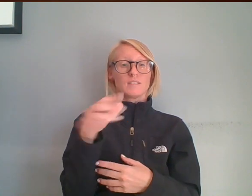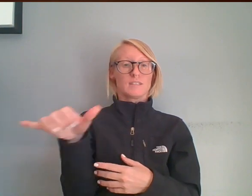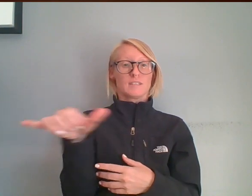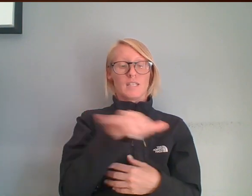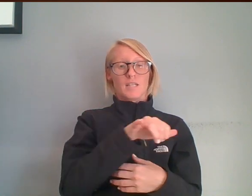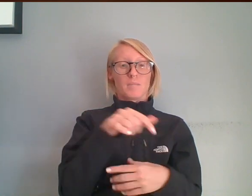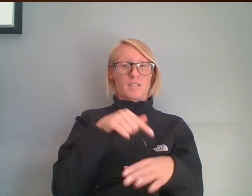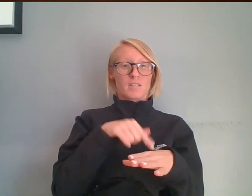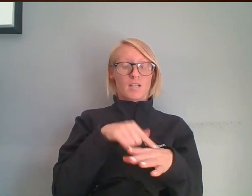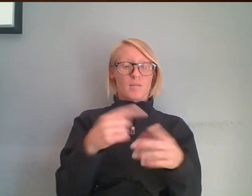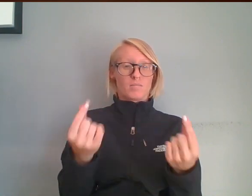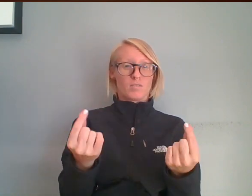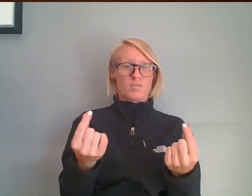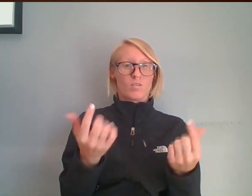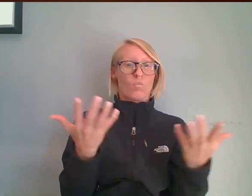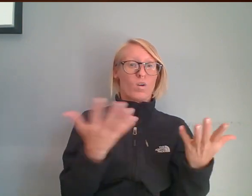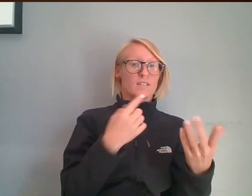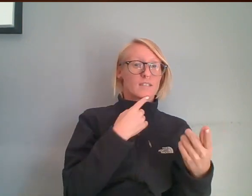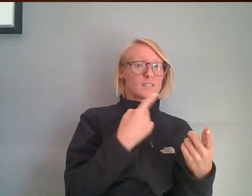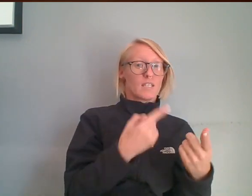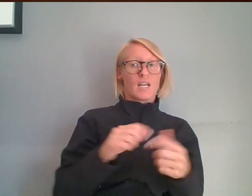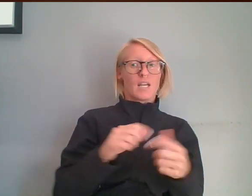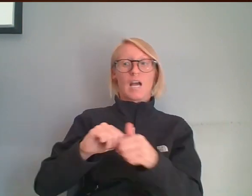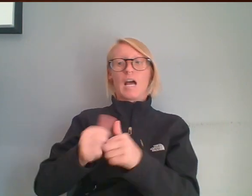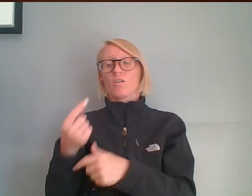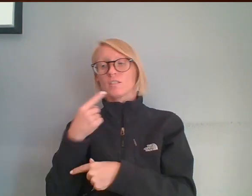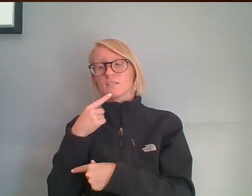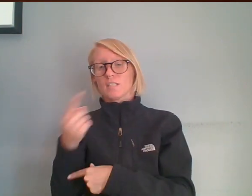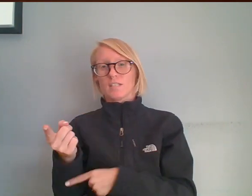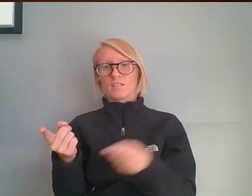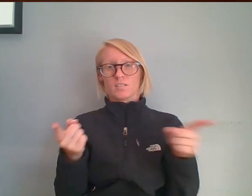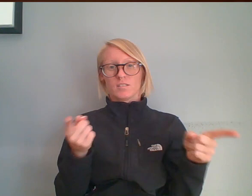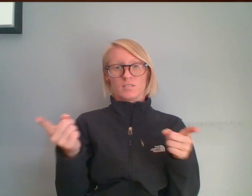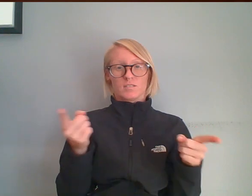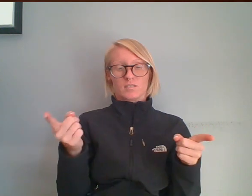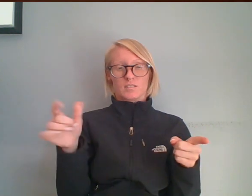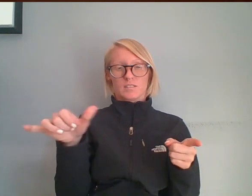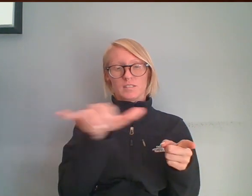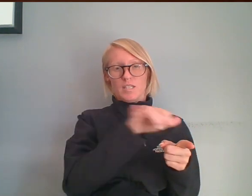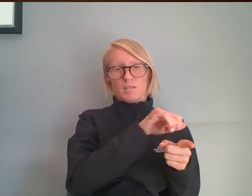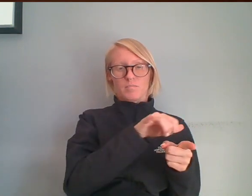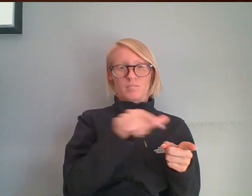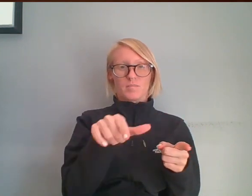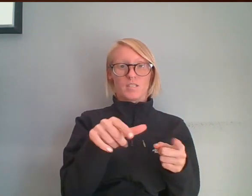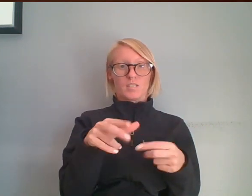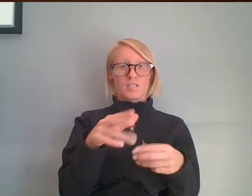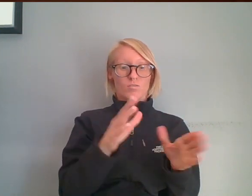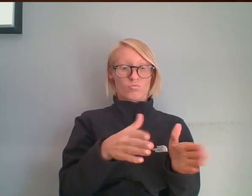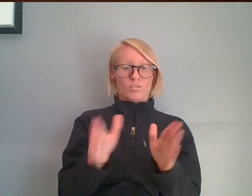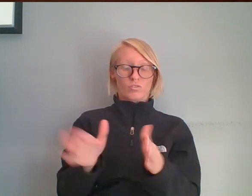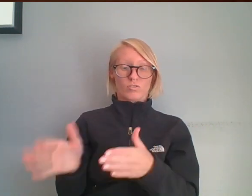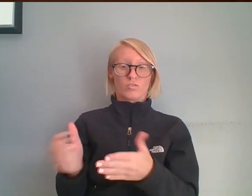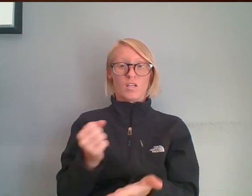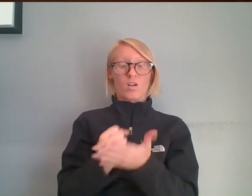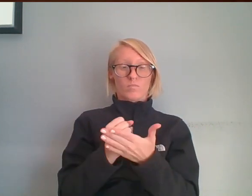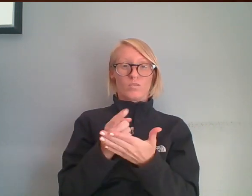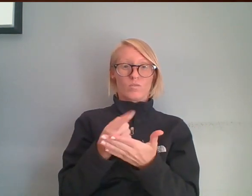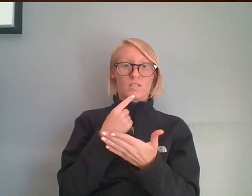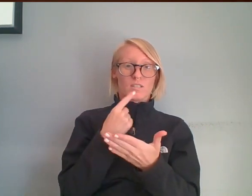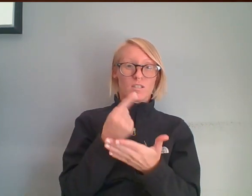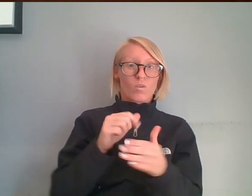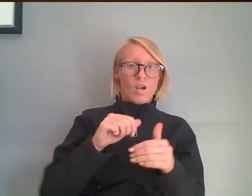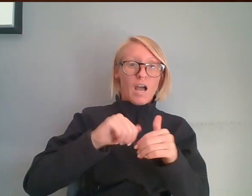have to figure out what to say and how to say it. These structures help you by telling you how to say it.